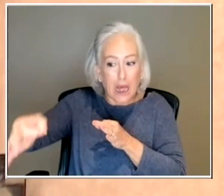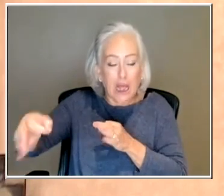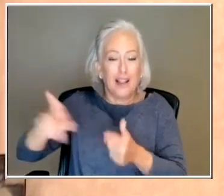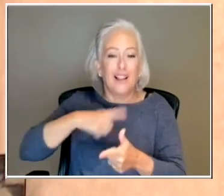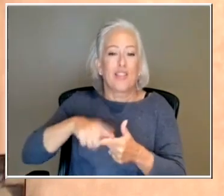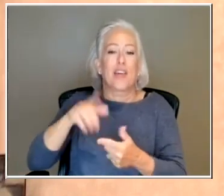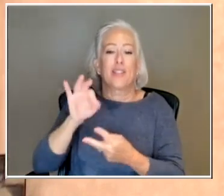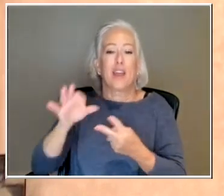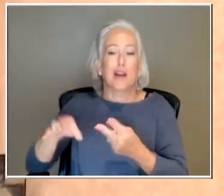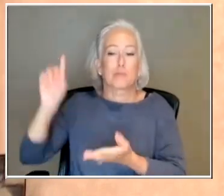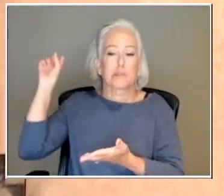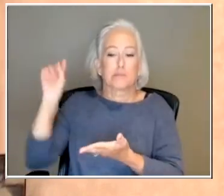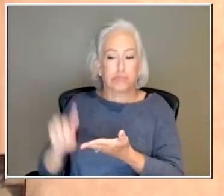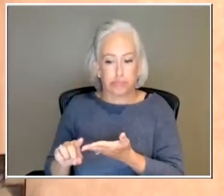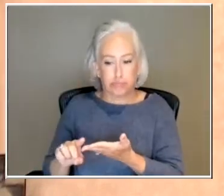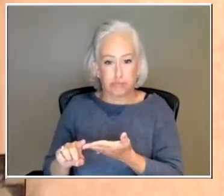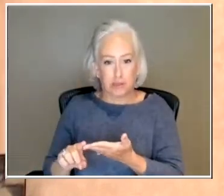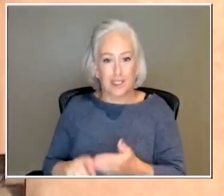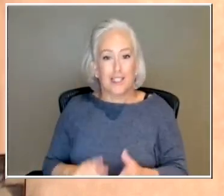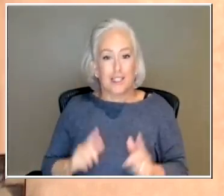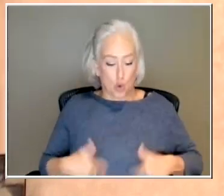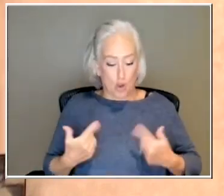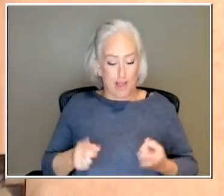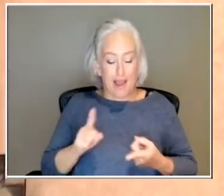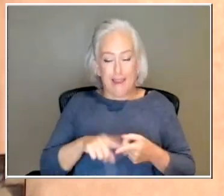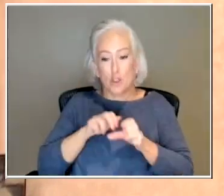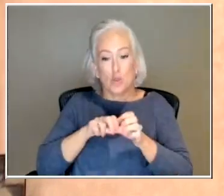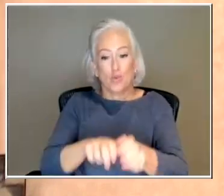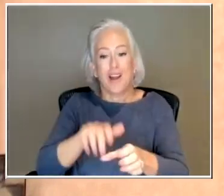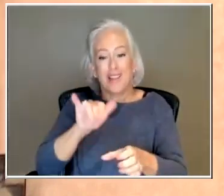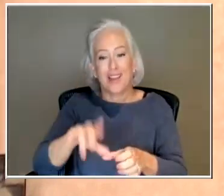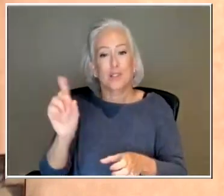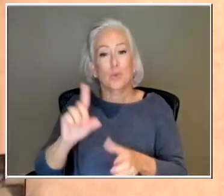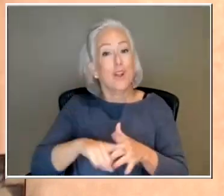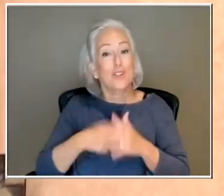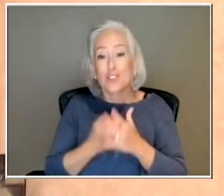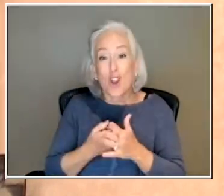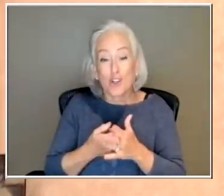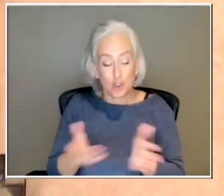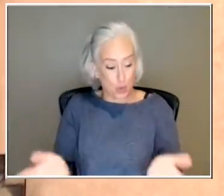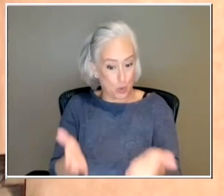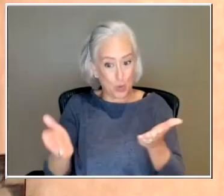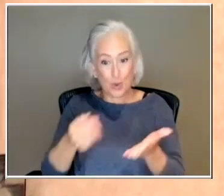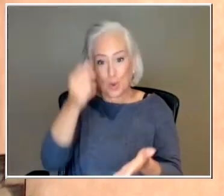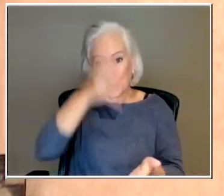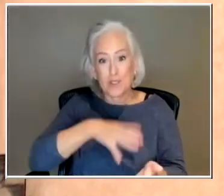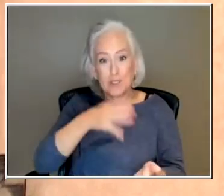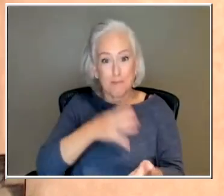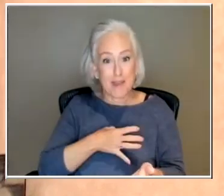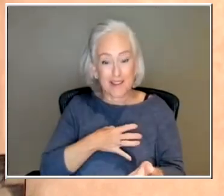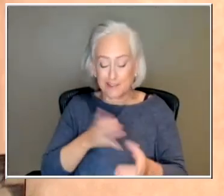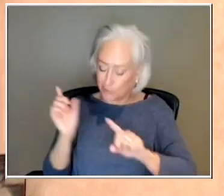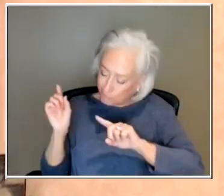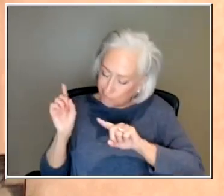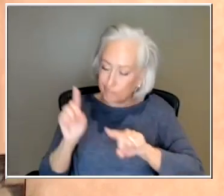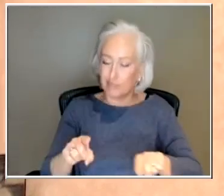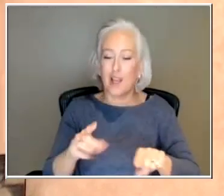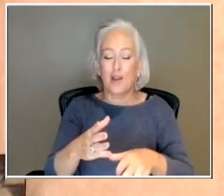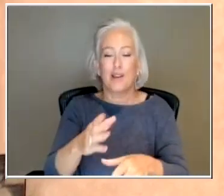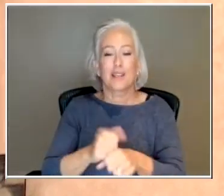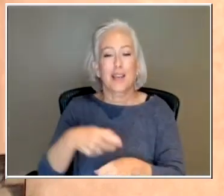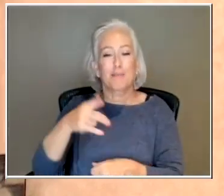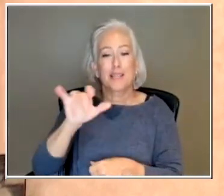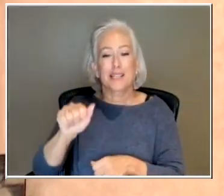away. So being alive to ride, that's where that started. And the goal is to just encourage men to get their PSA checked.